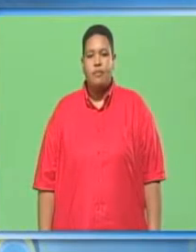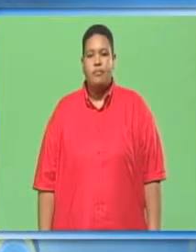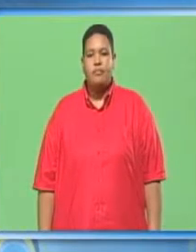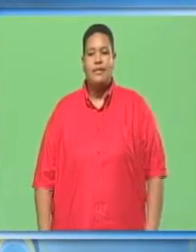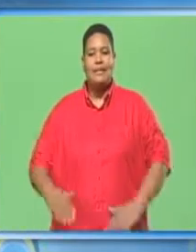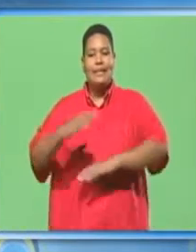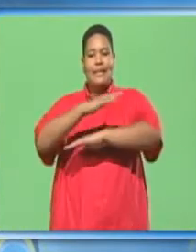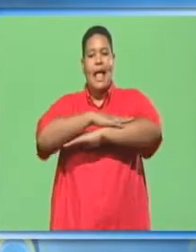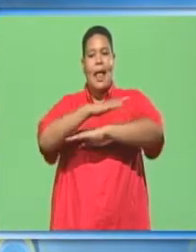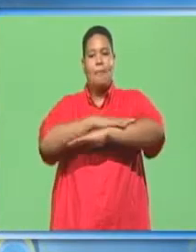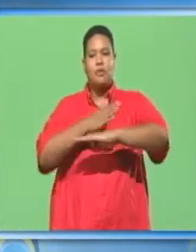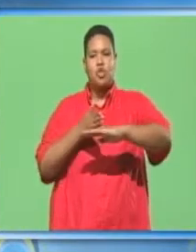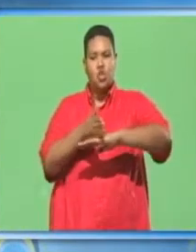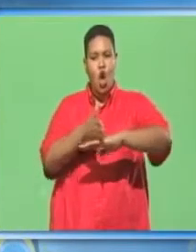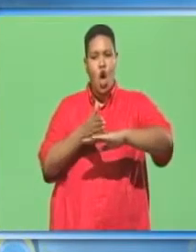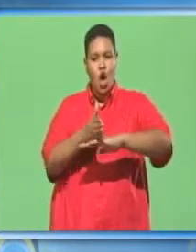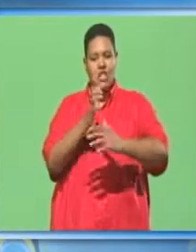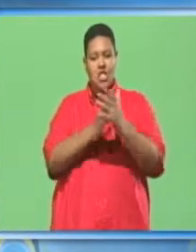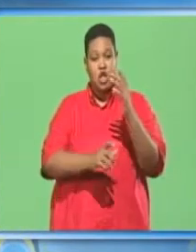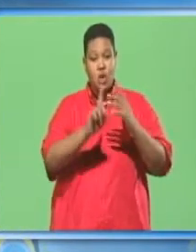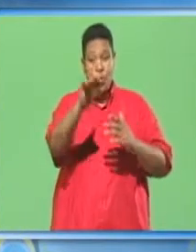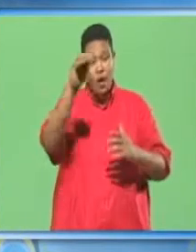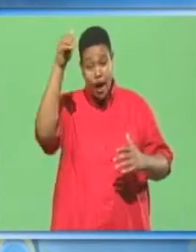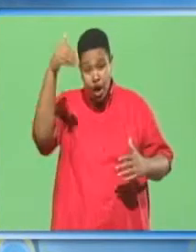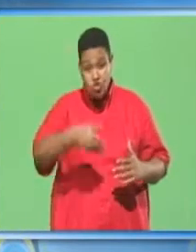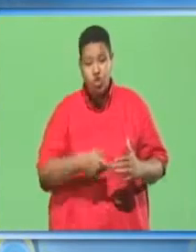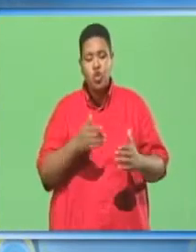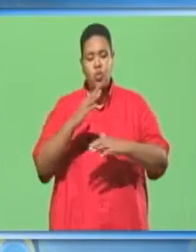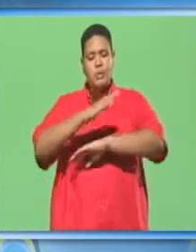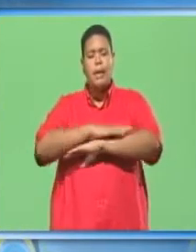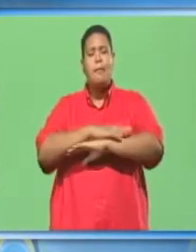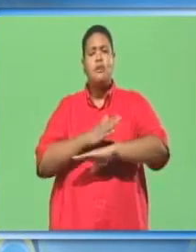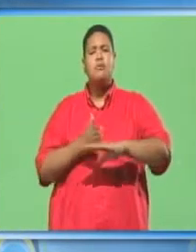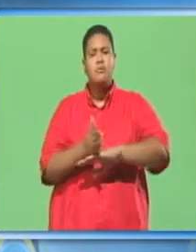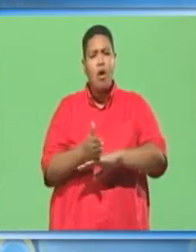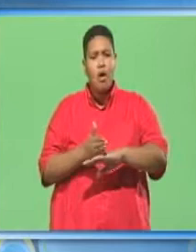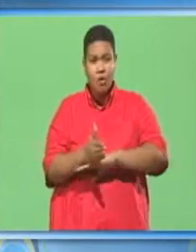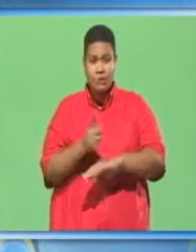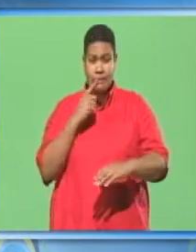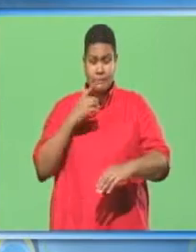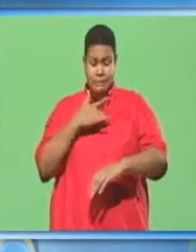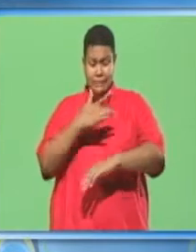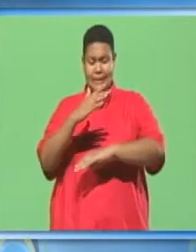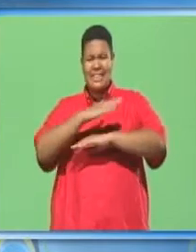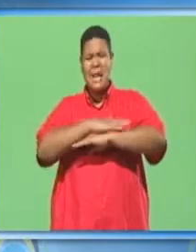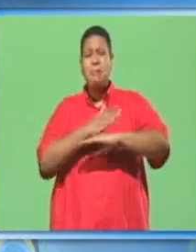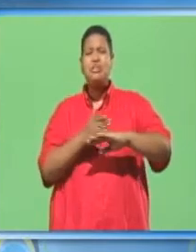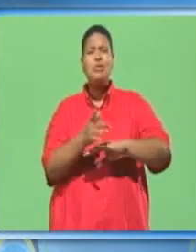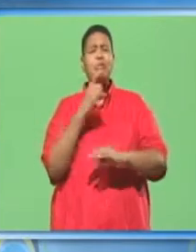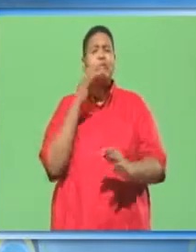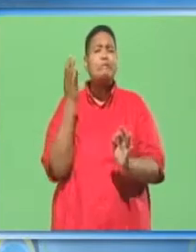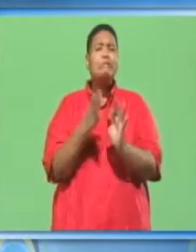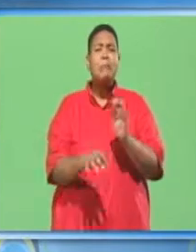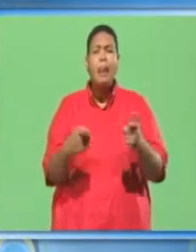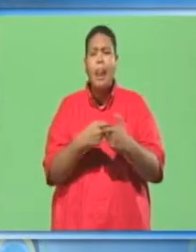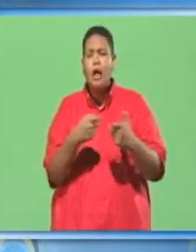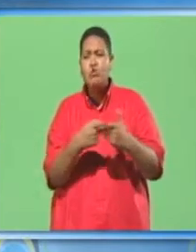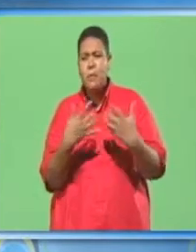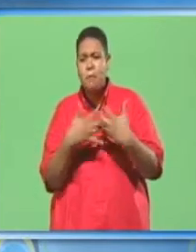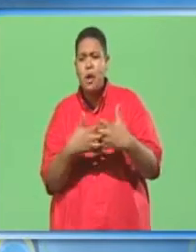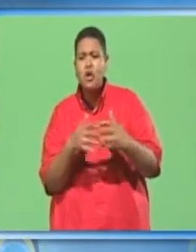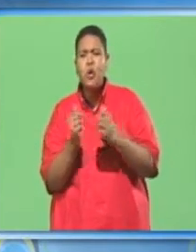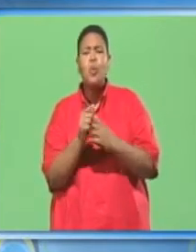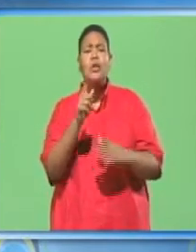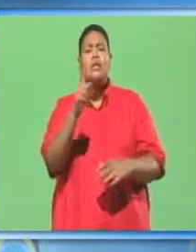Table saw. Section 1. Introduction to table saw. The table saw is basically an electrical powered machine with